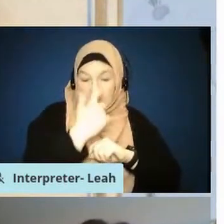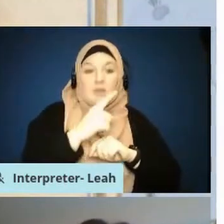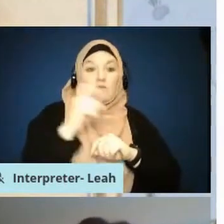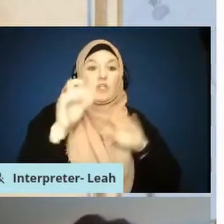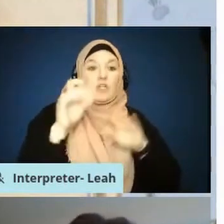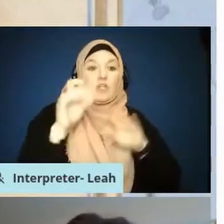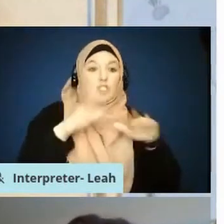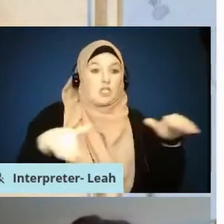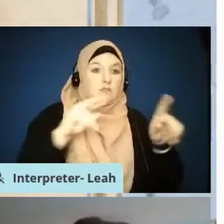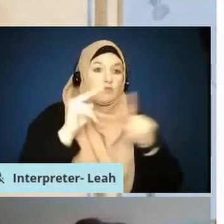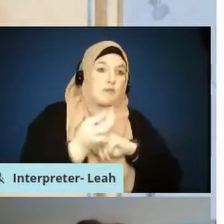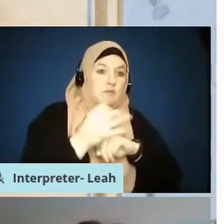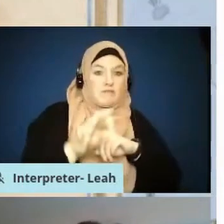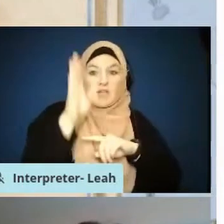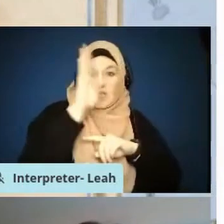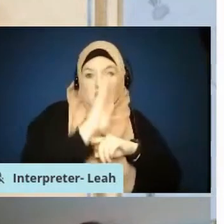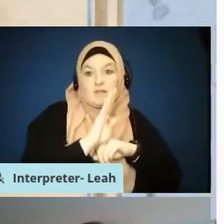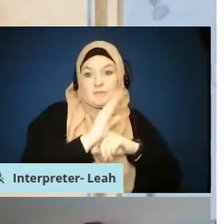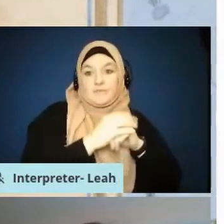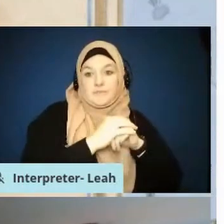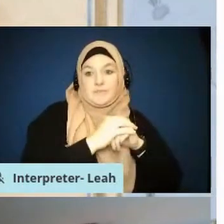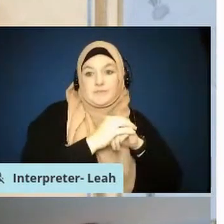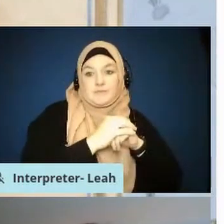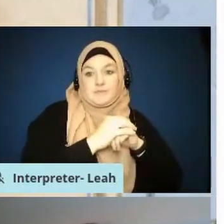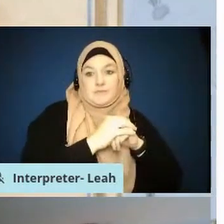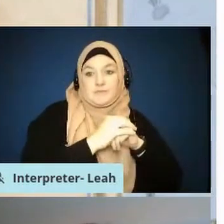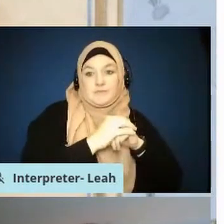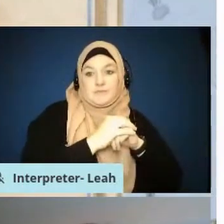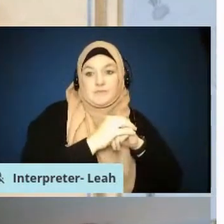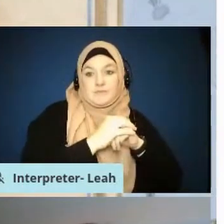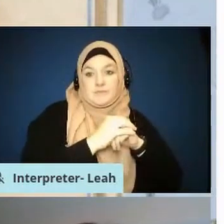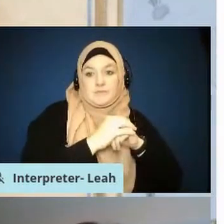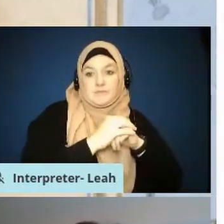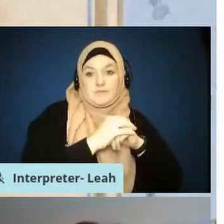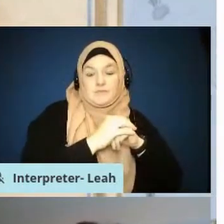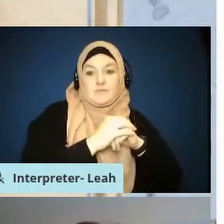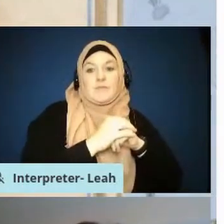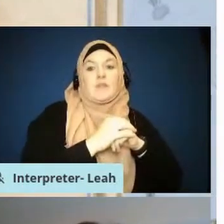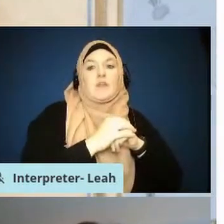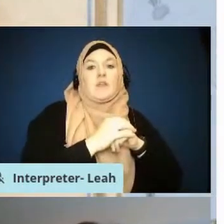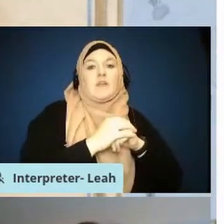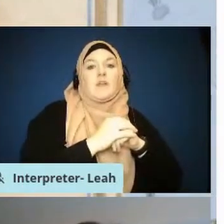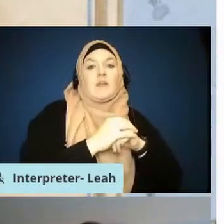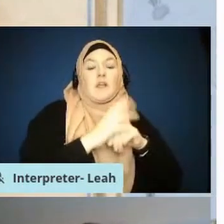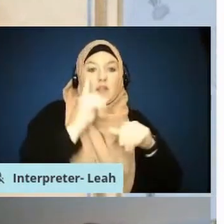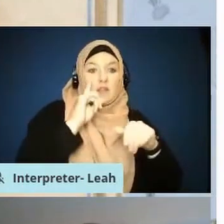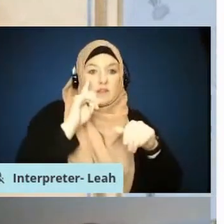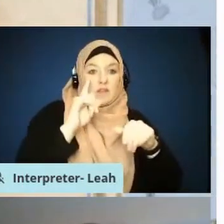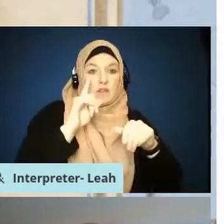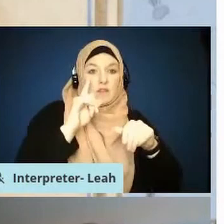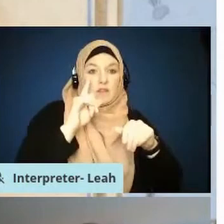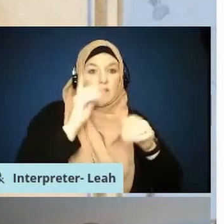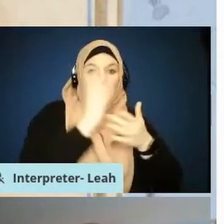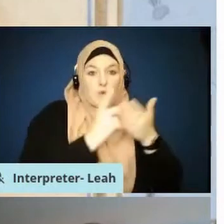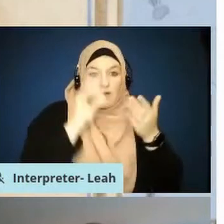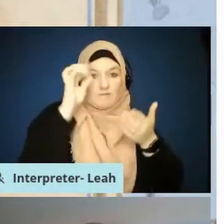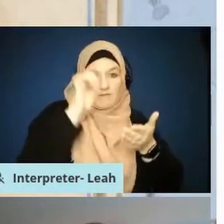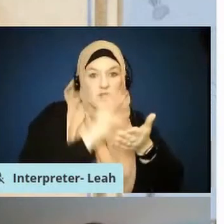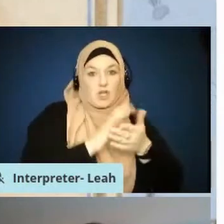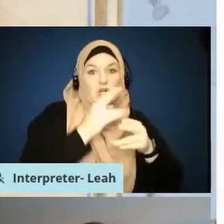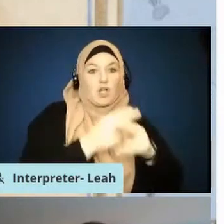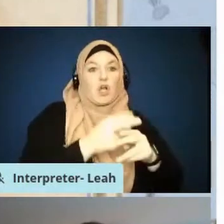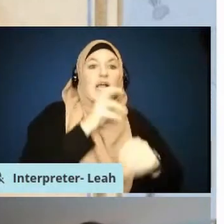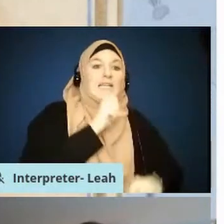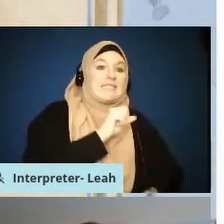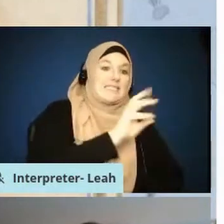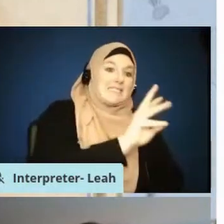child's perception of God. The next stage is the mythic literal faith, which is school aged